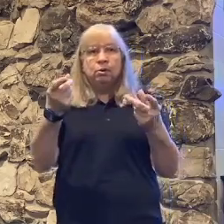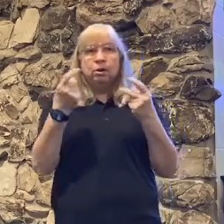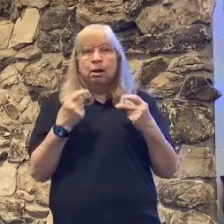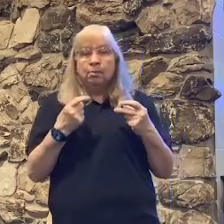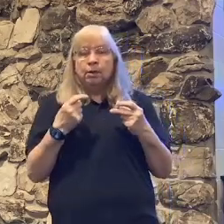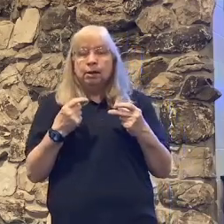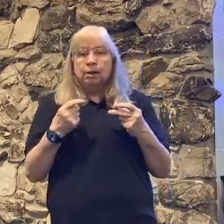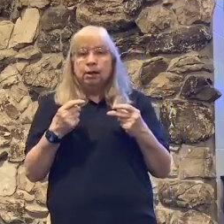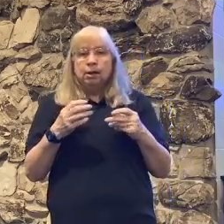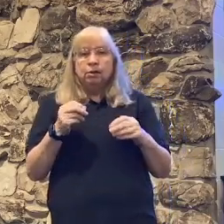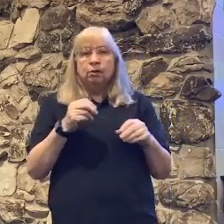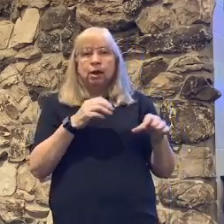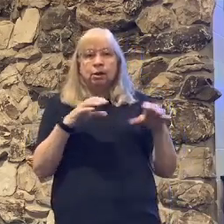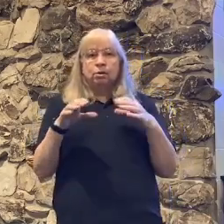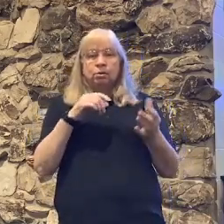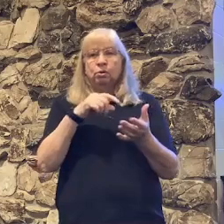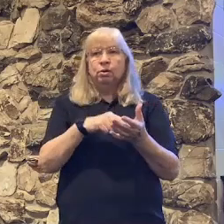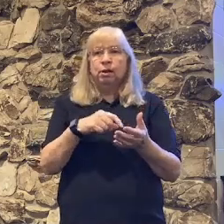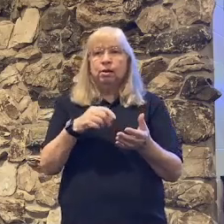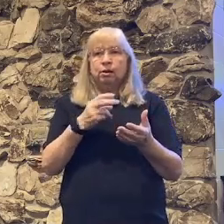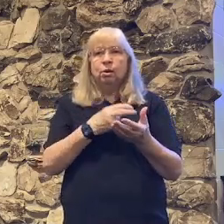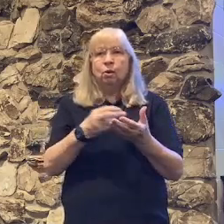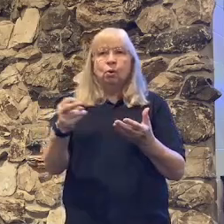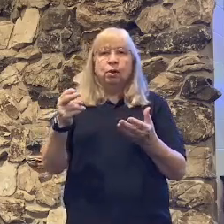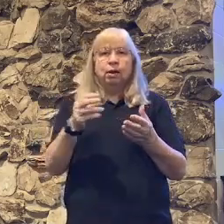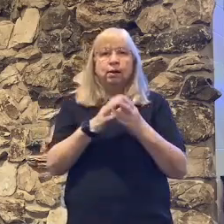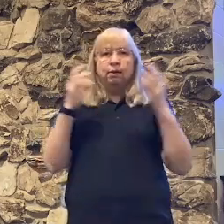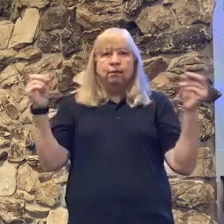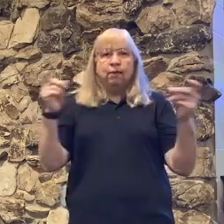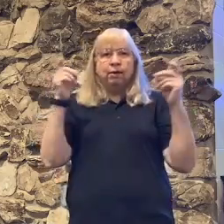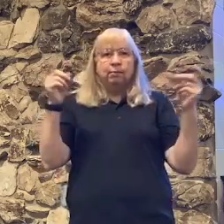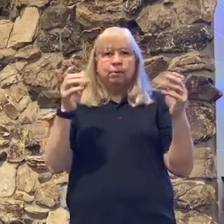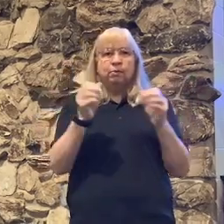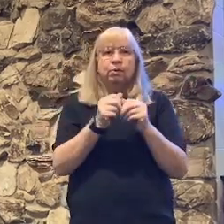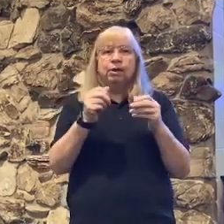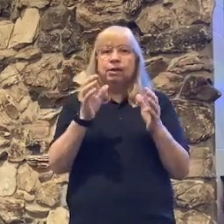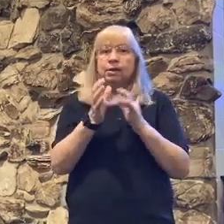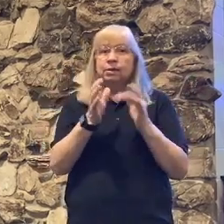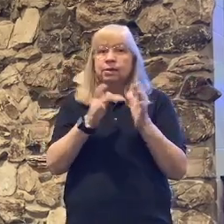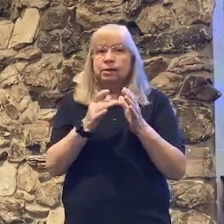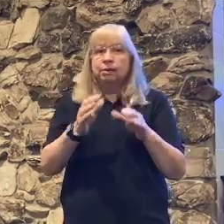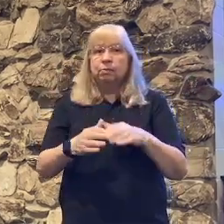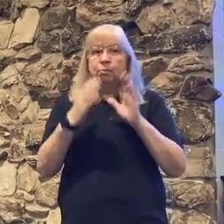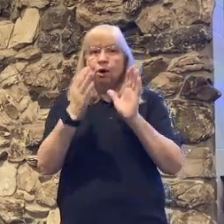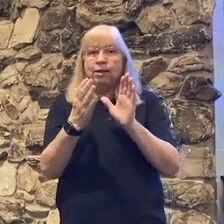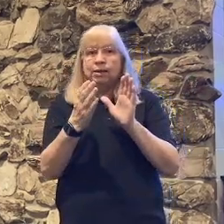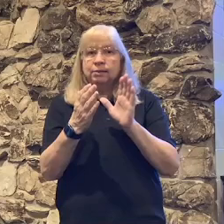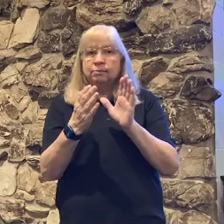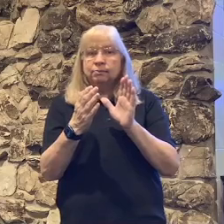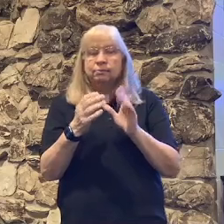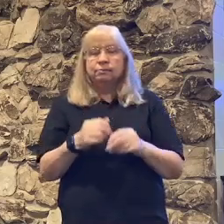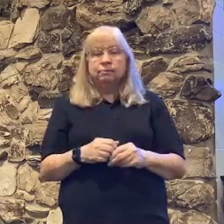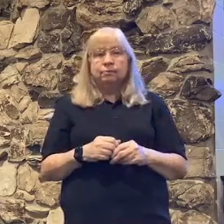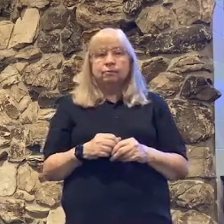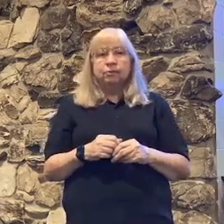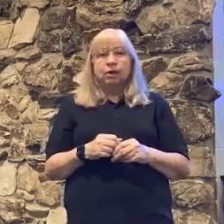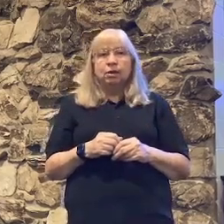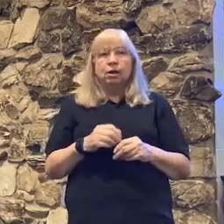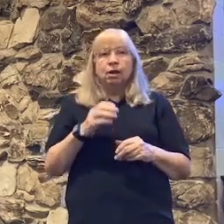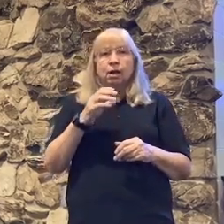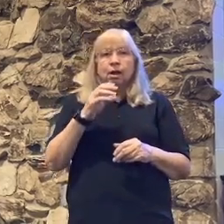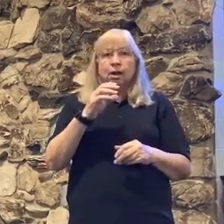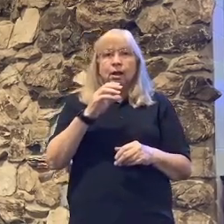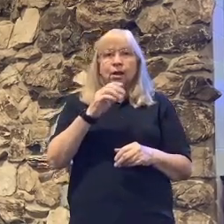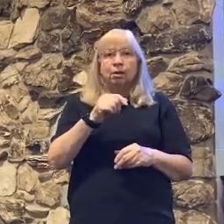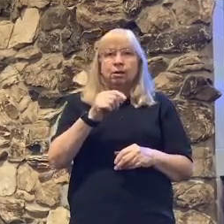do this sacred, holy festival with Jesus present. And so Golgotha is the place where